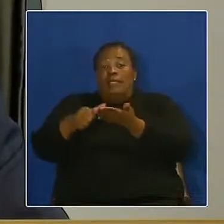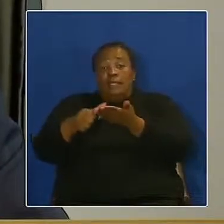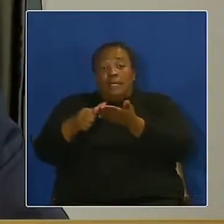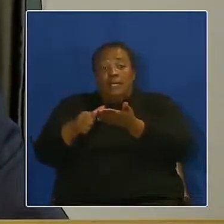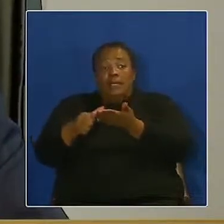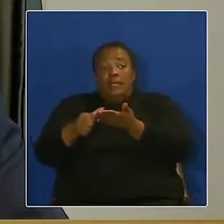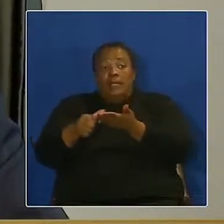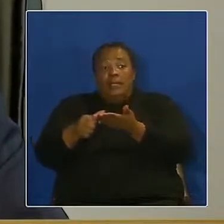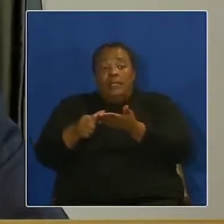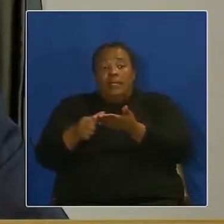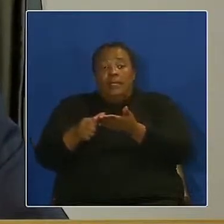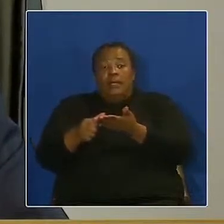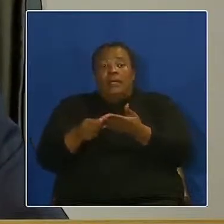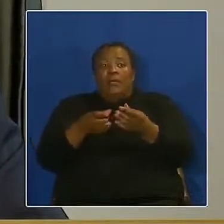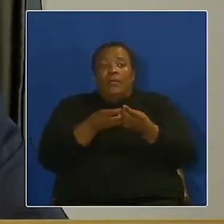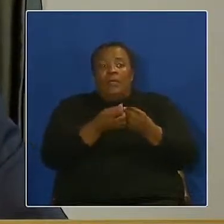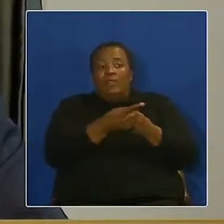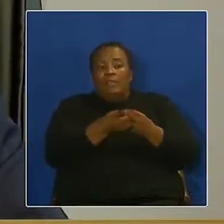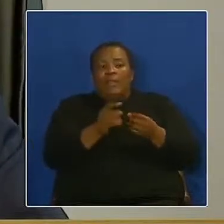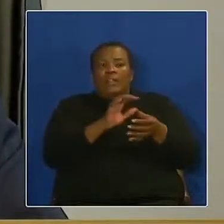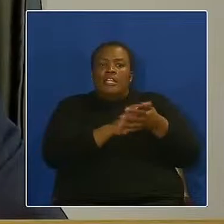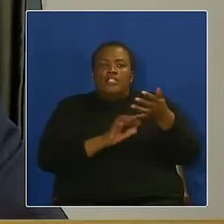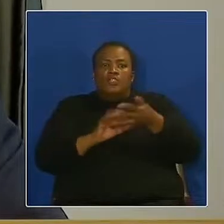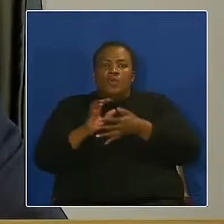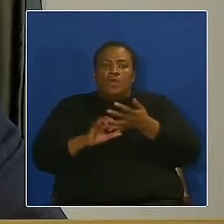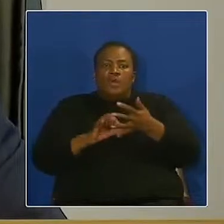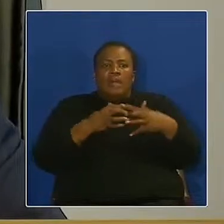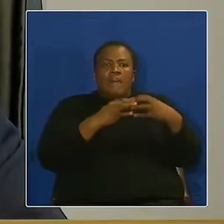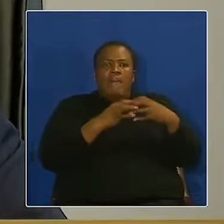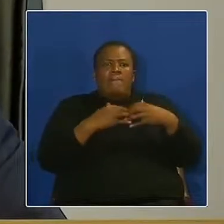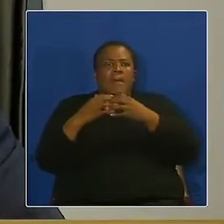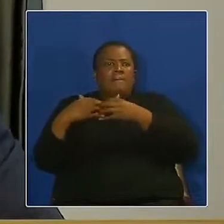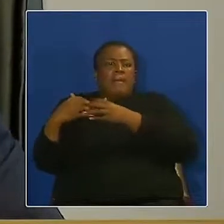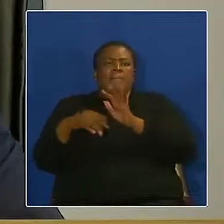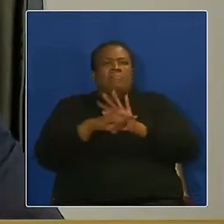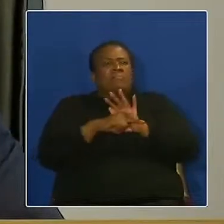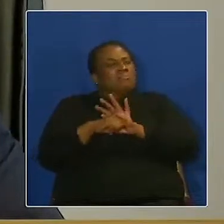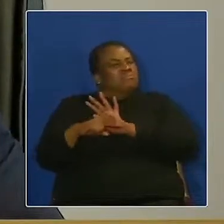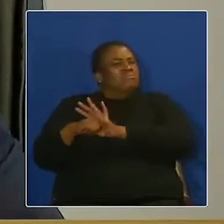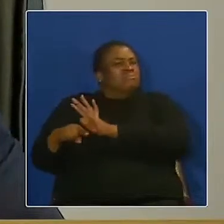these negative made-up stories afterwards.